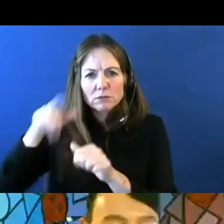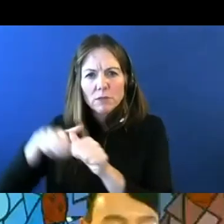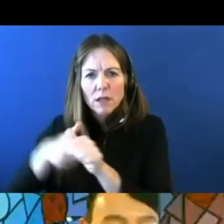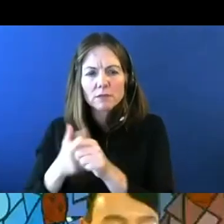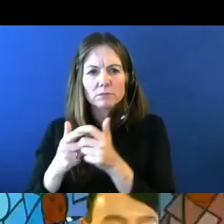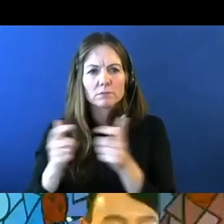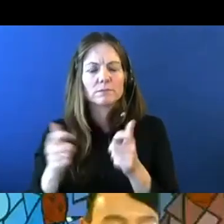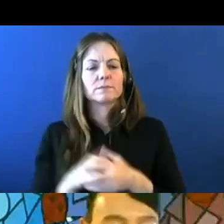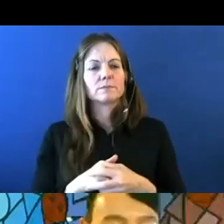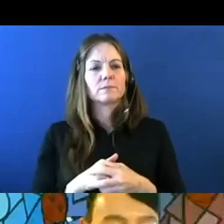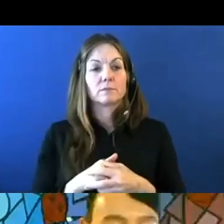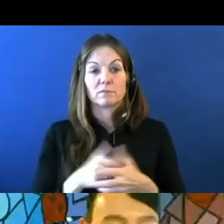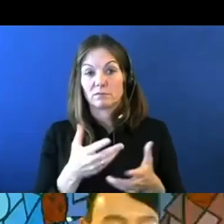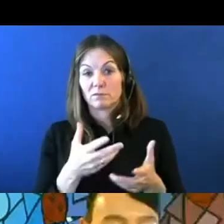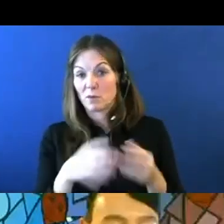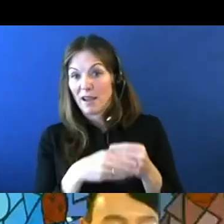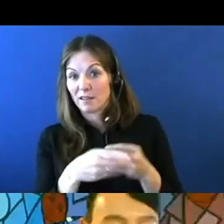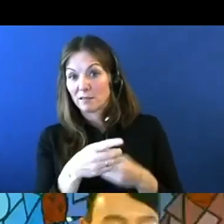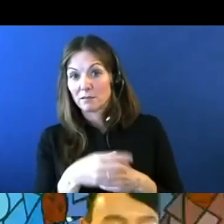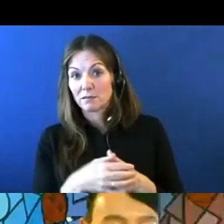want to add in more about that one?